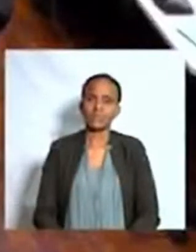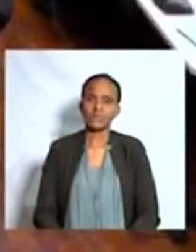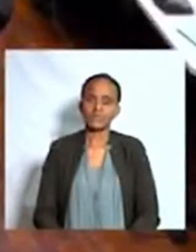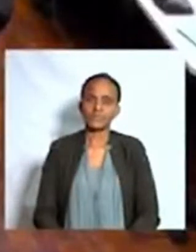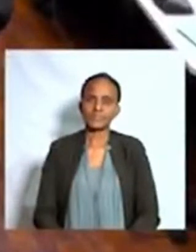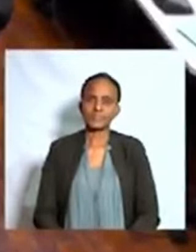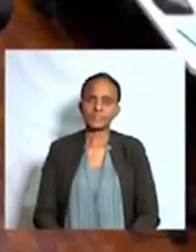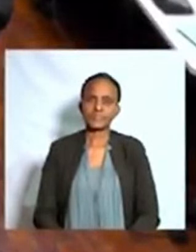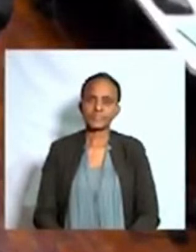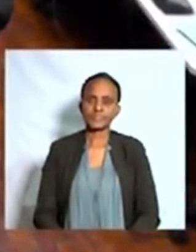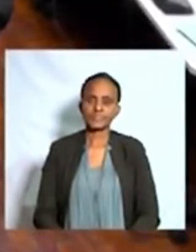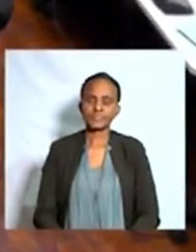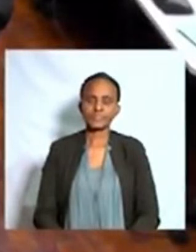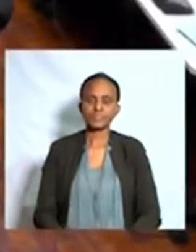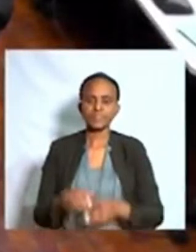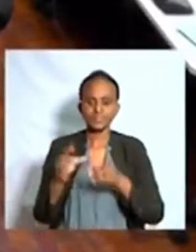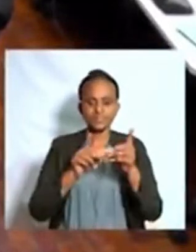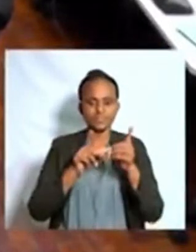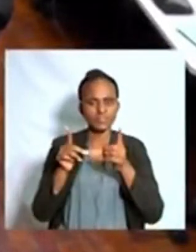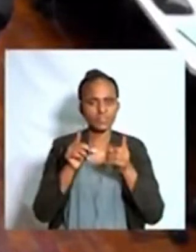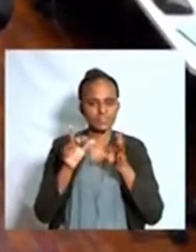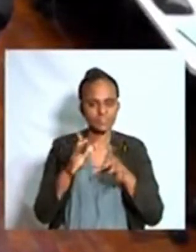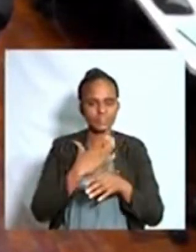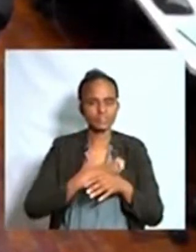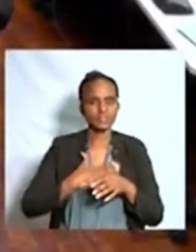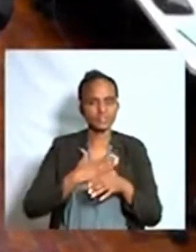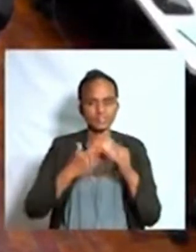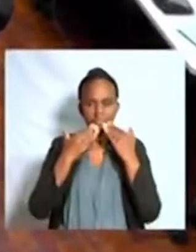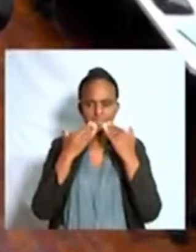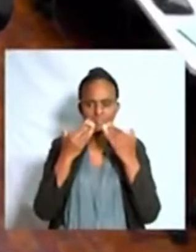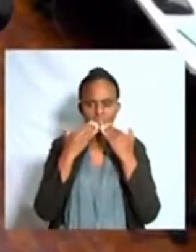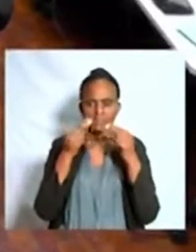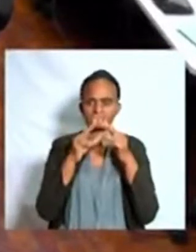you. Director of Finance. Thank you.